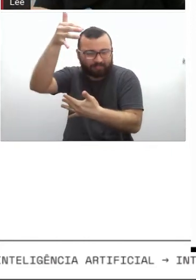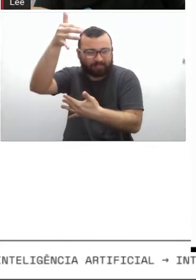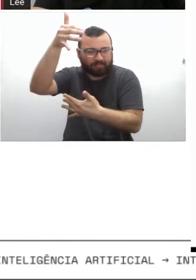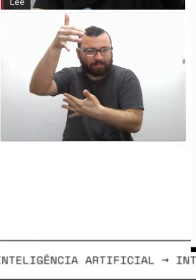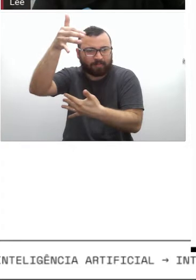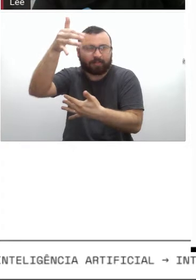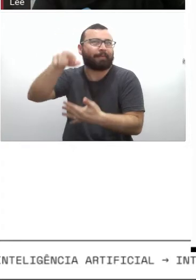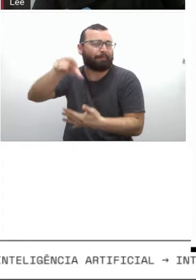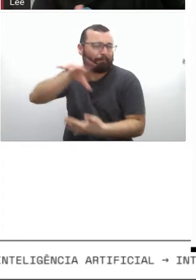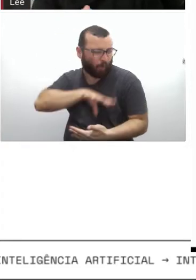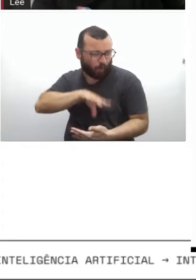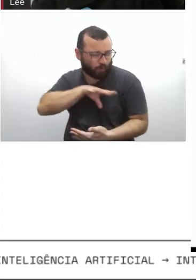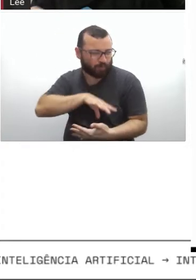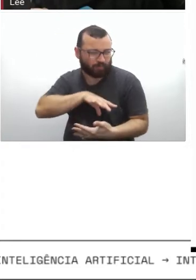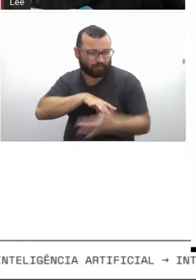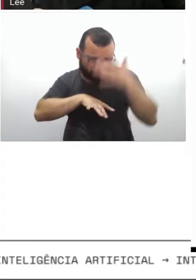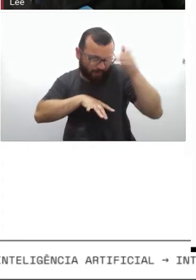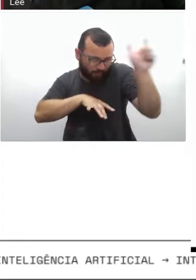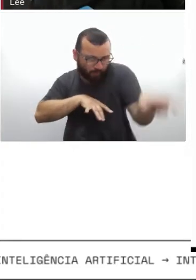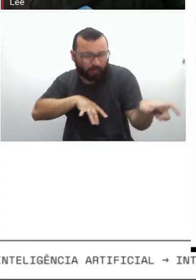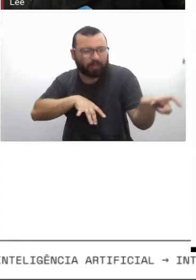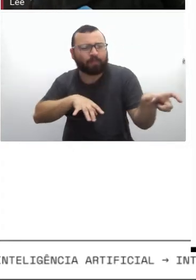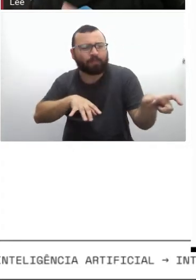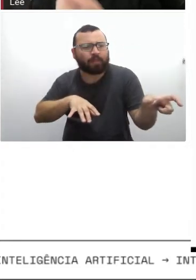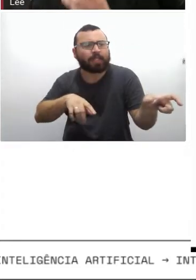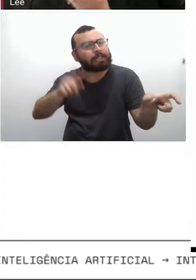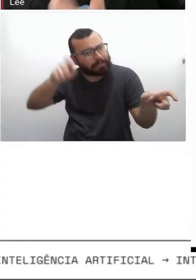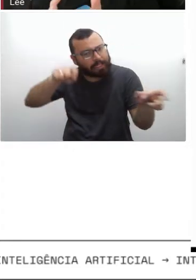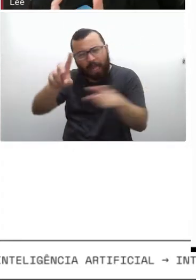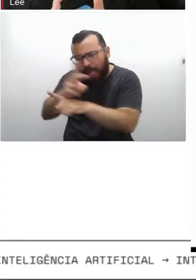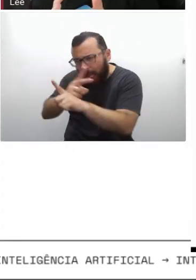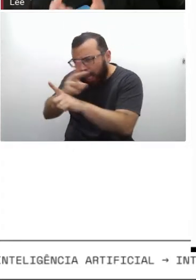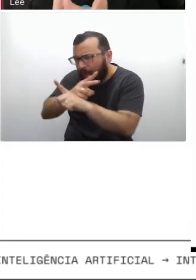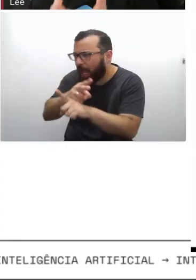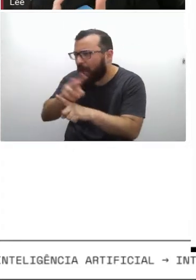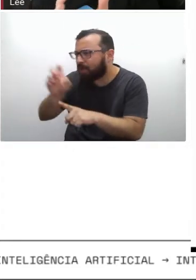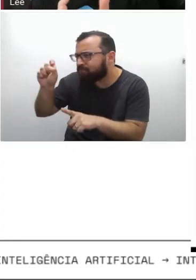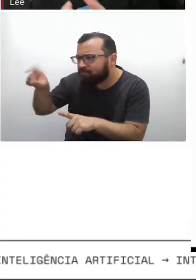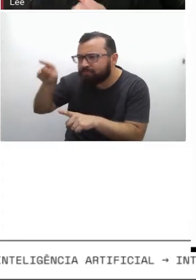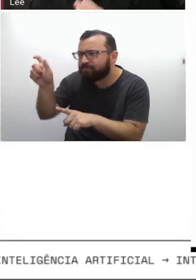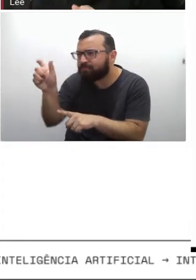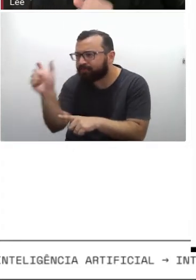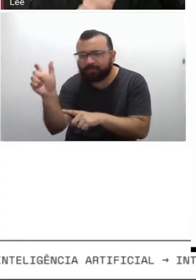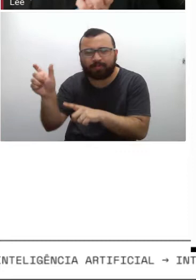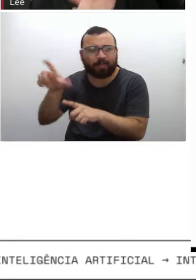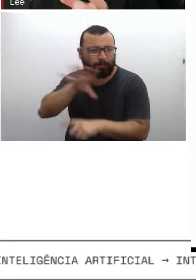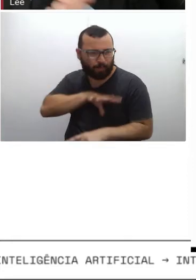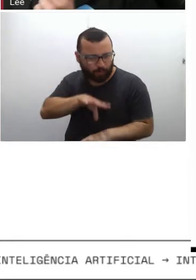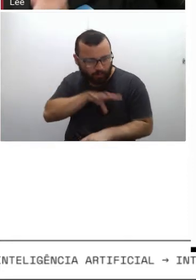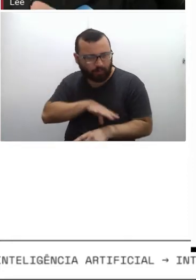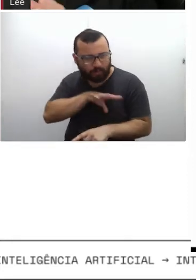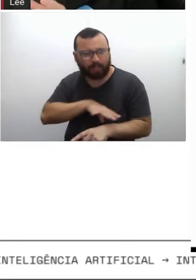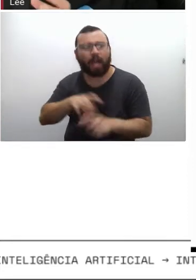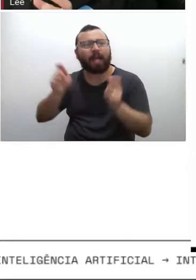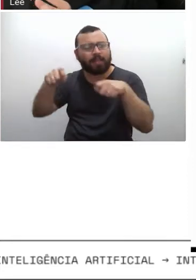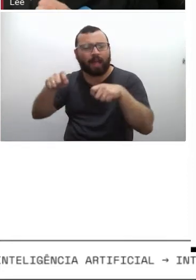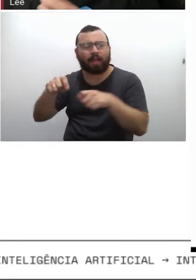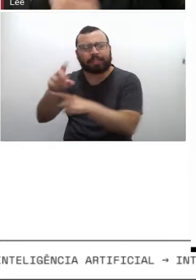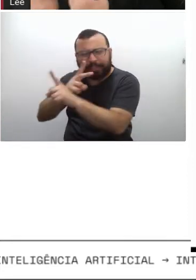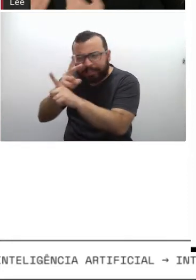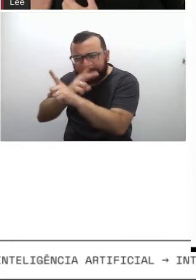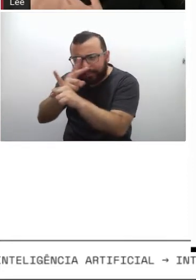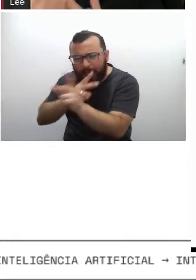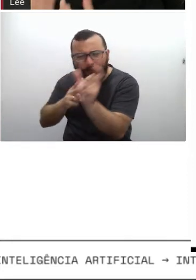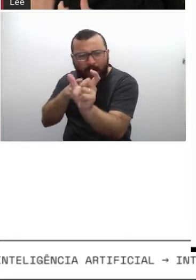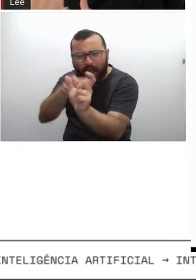for a Portuguese user, and you can search on the language Portuguese, and then you can search for a particular keyword, and that